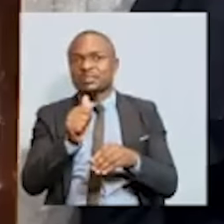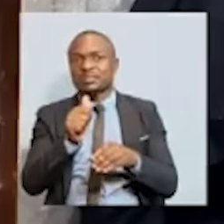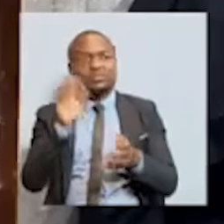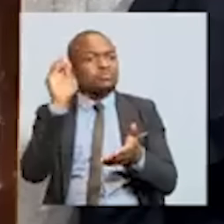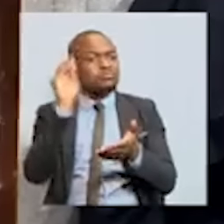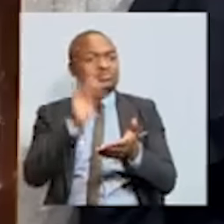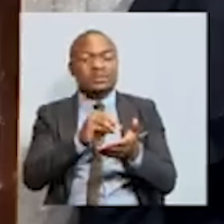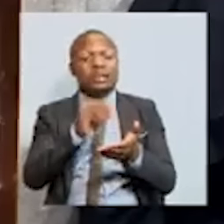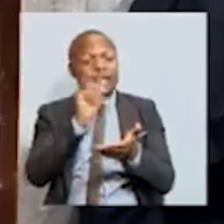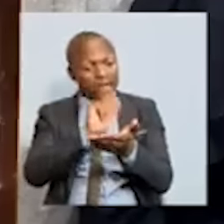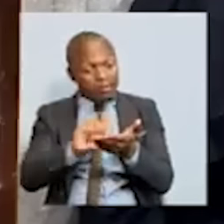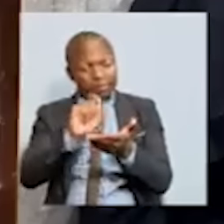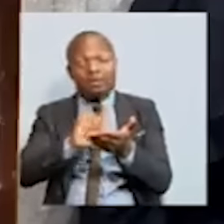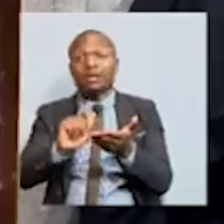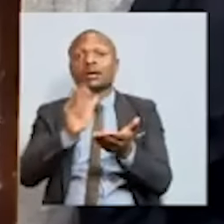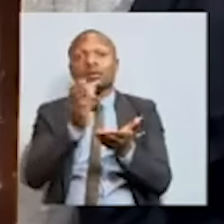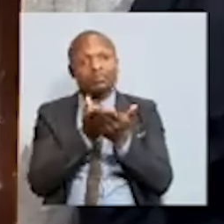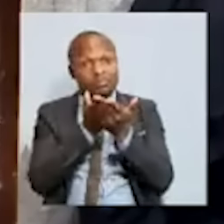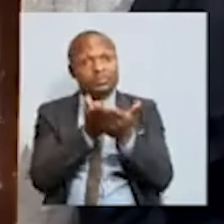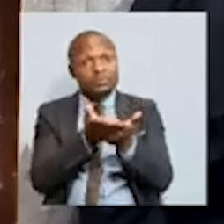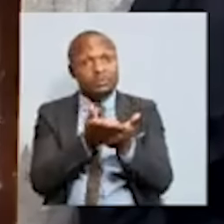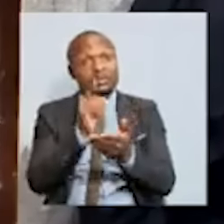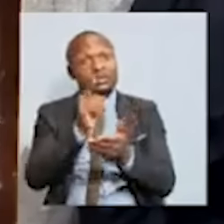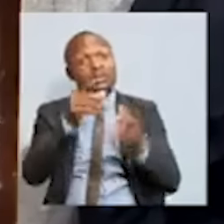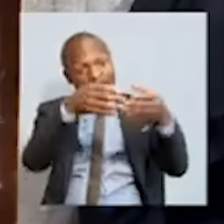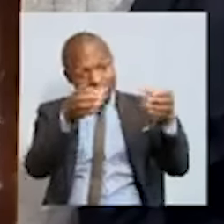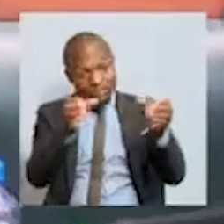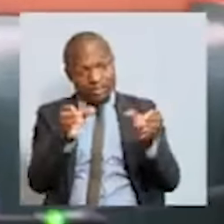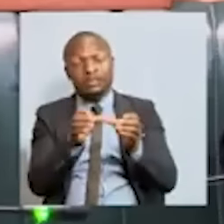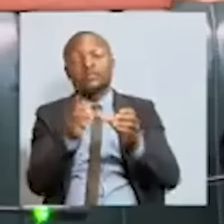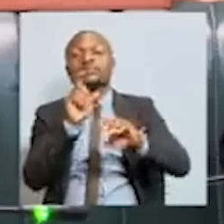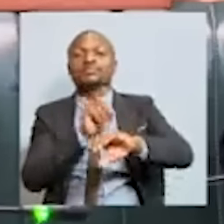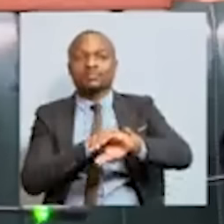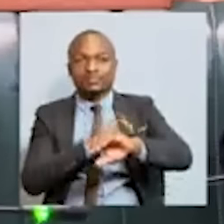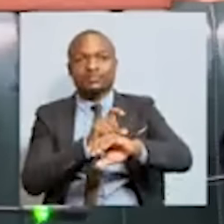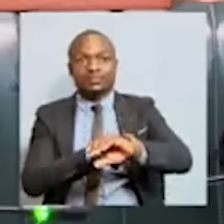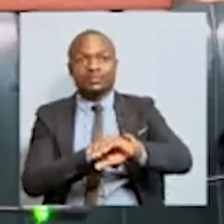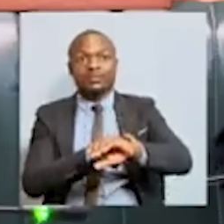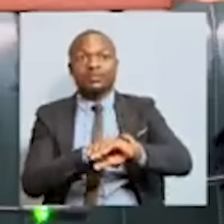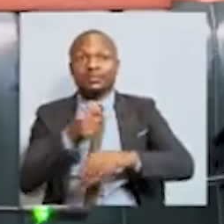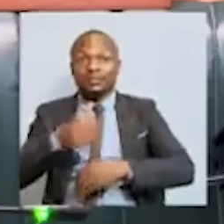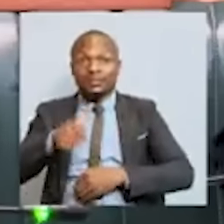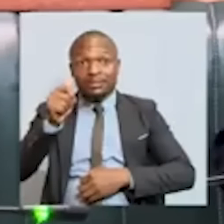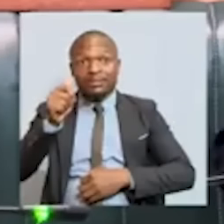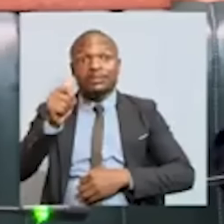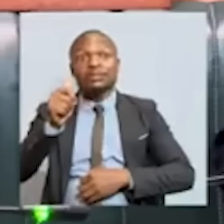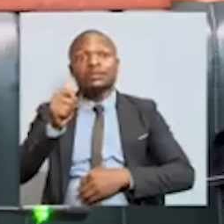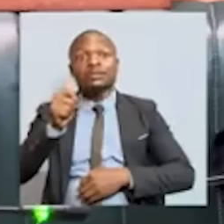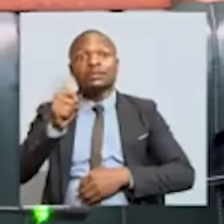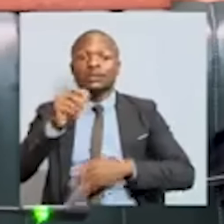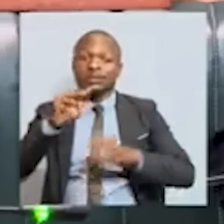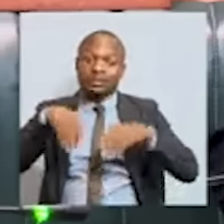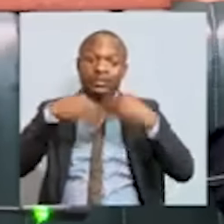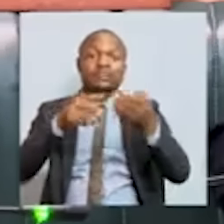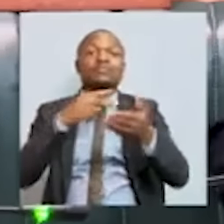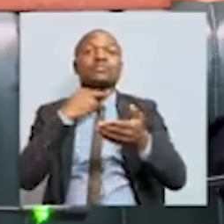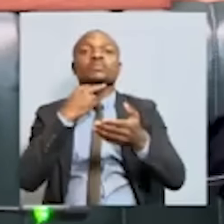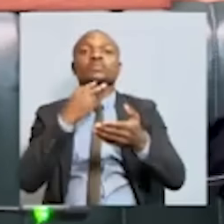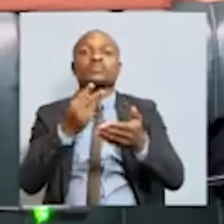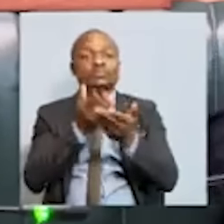written submission as he was in the constituency at the time. He therefore opted to make oral